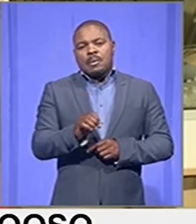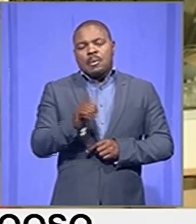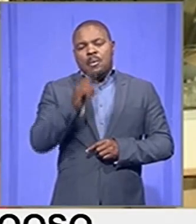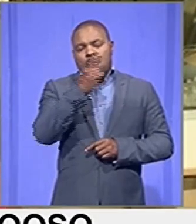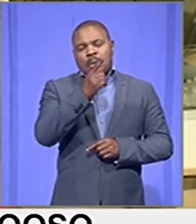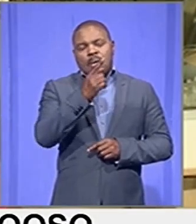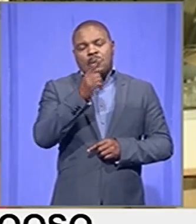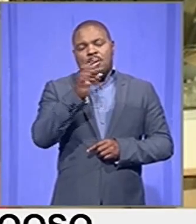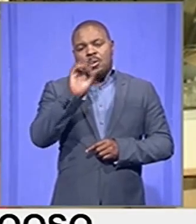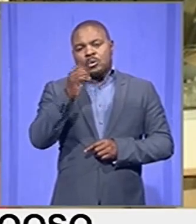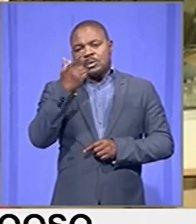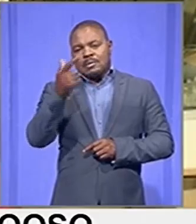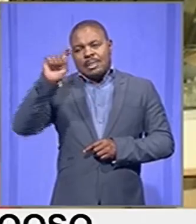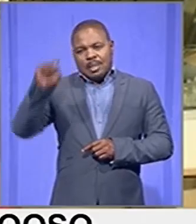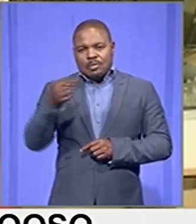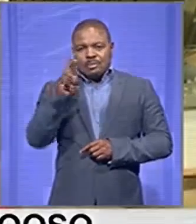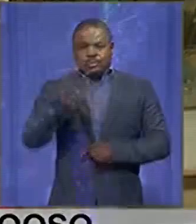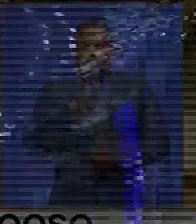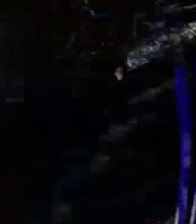107,000.